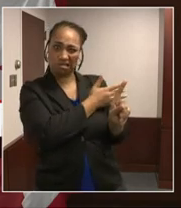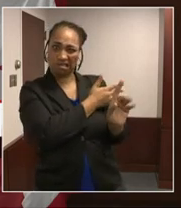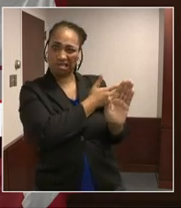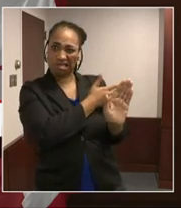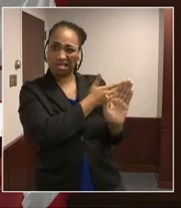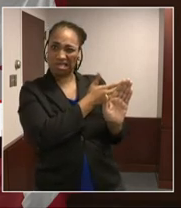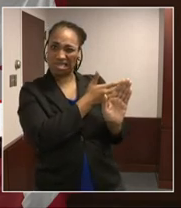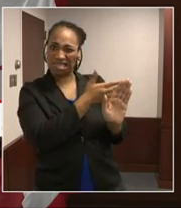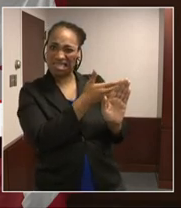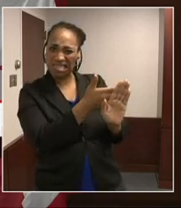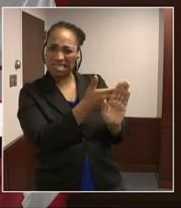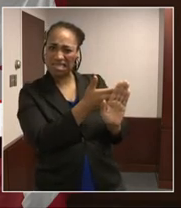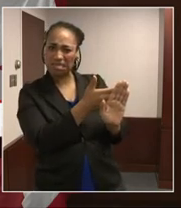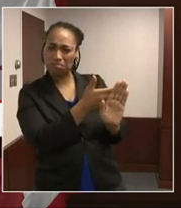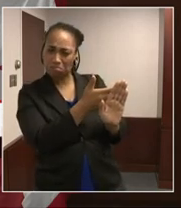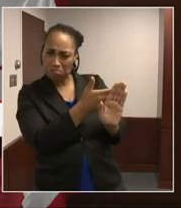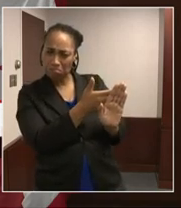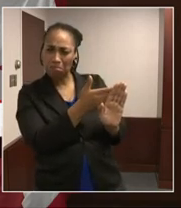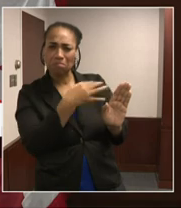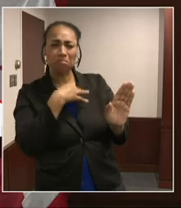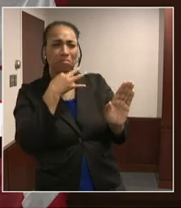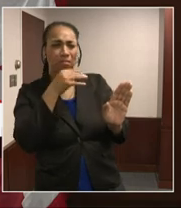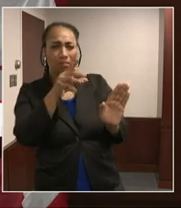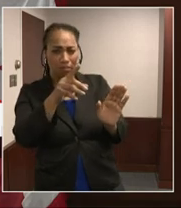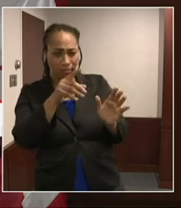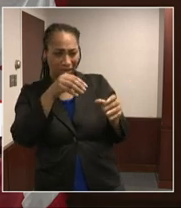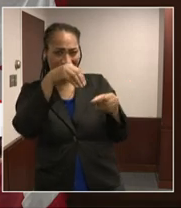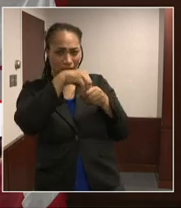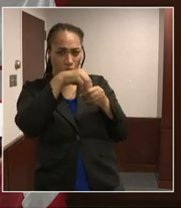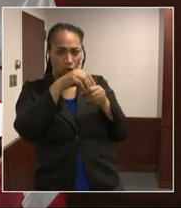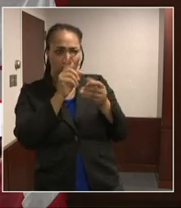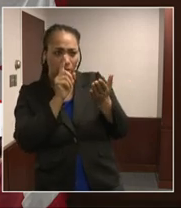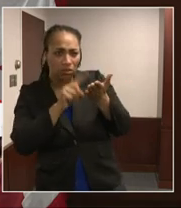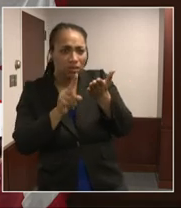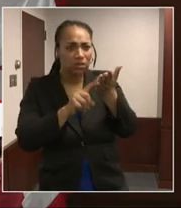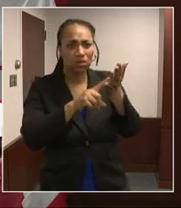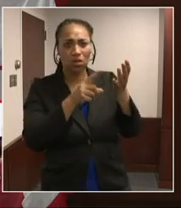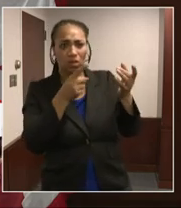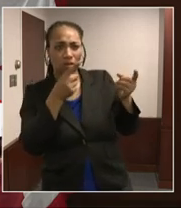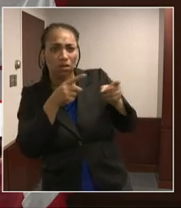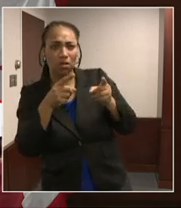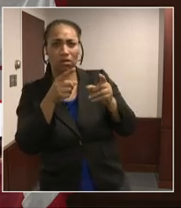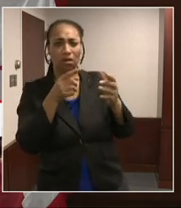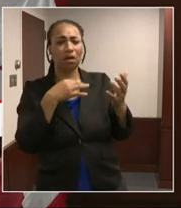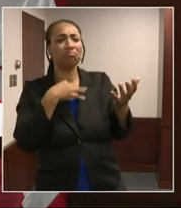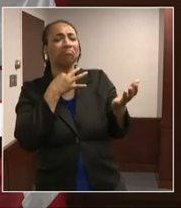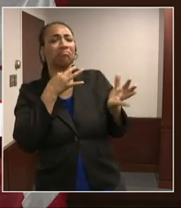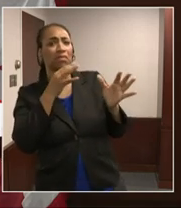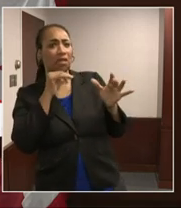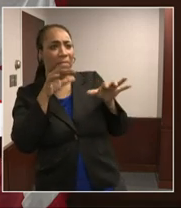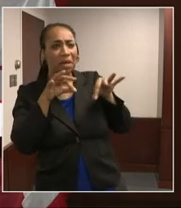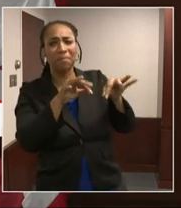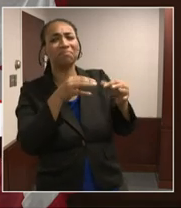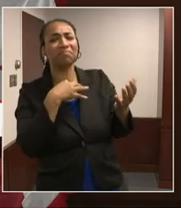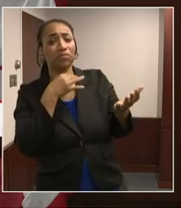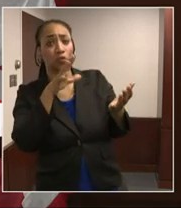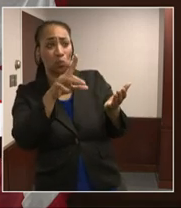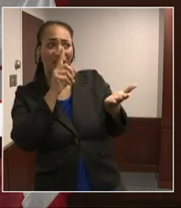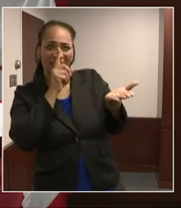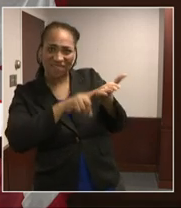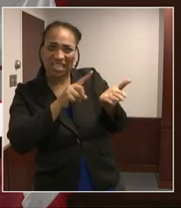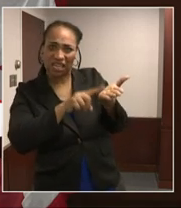the internal investigation, did not uncover, or maybe, I mean, I'm asking, did your investigation uncover anything about